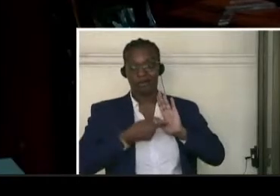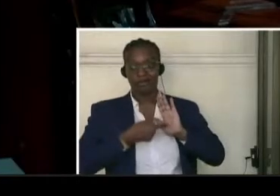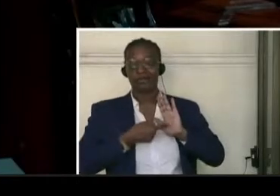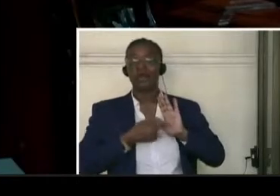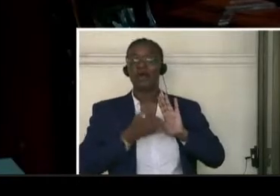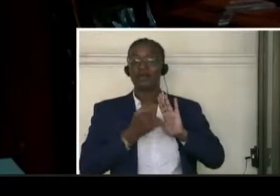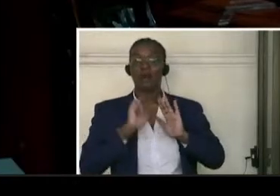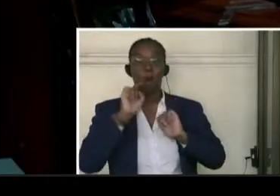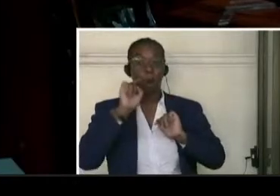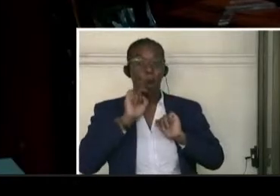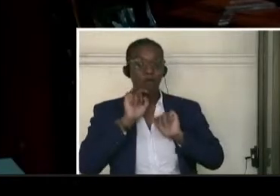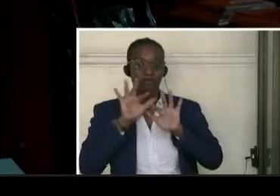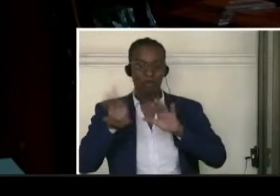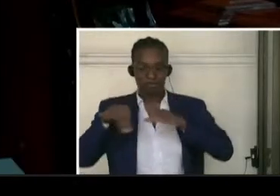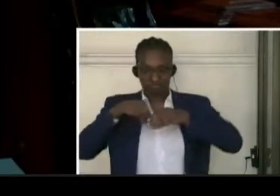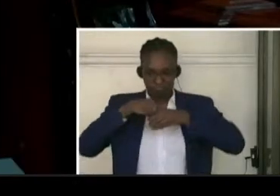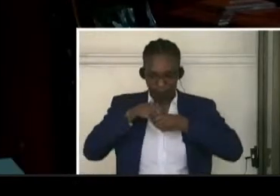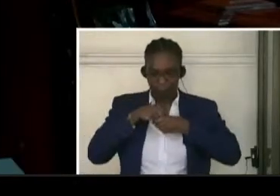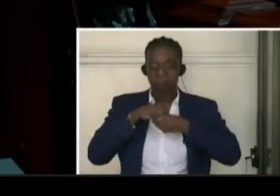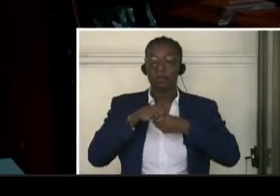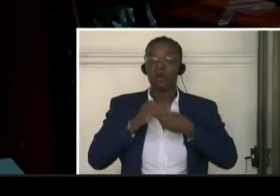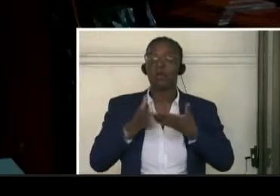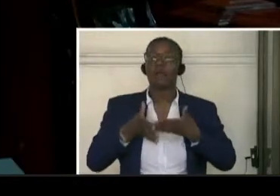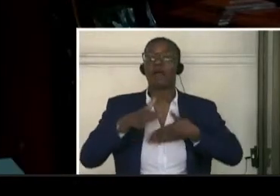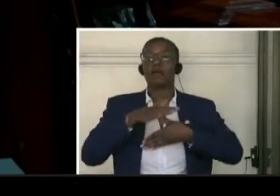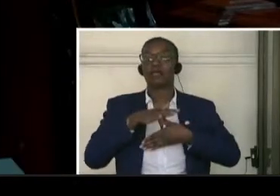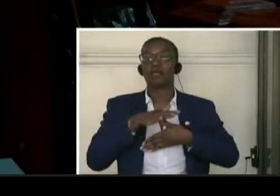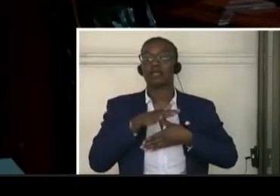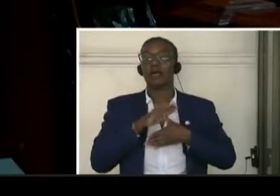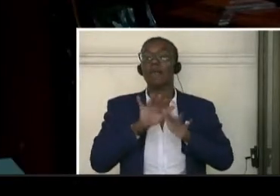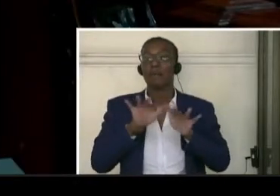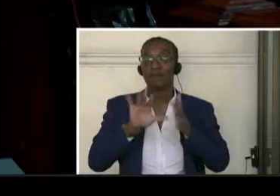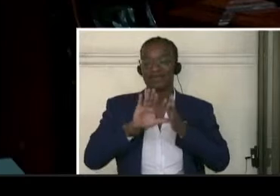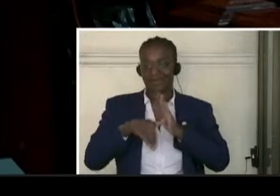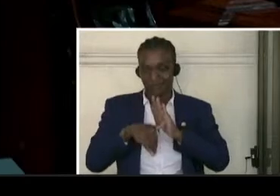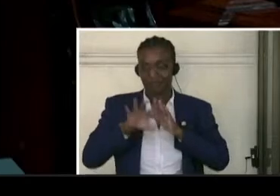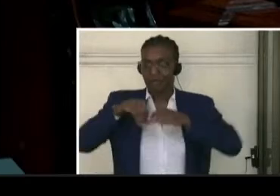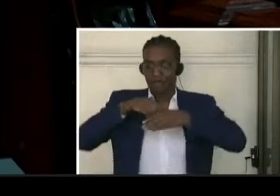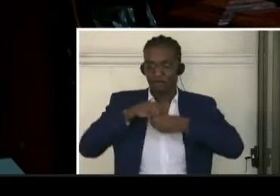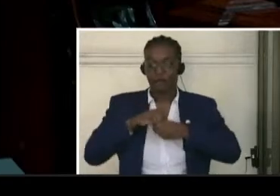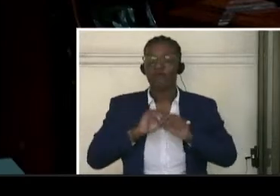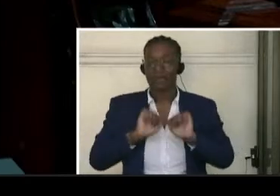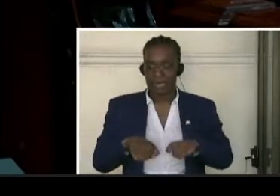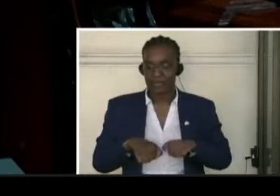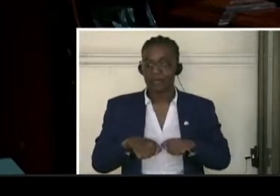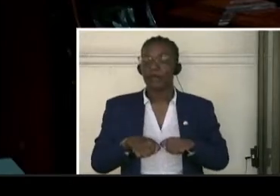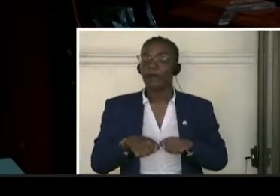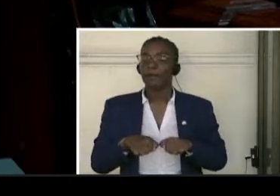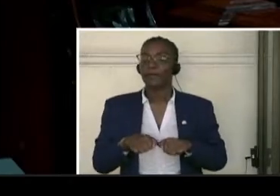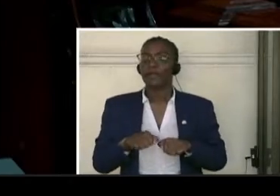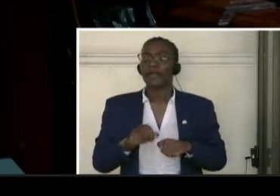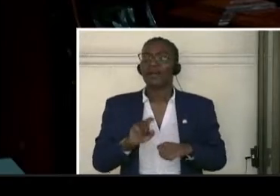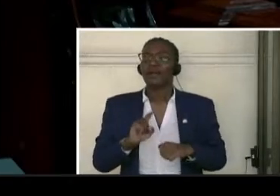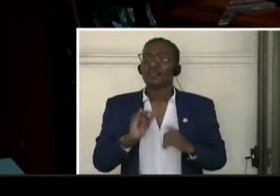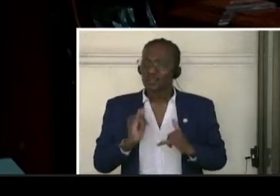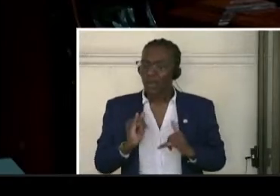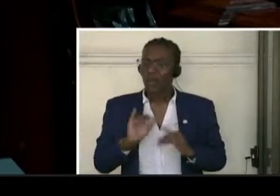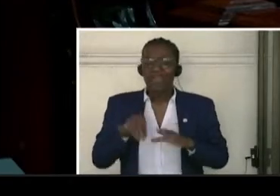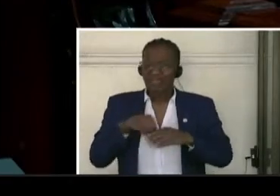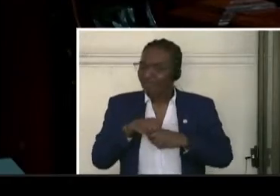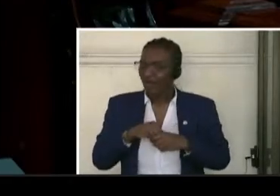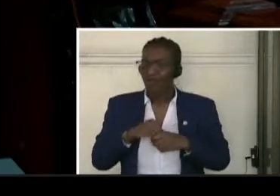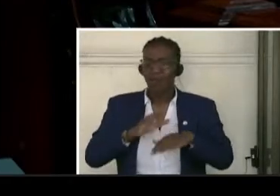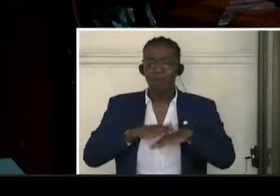the elderly are part of the people that we are prioritizing. People with disability are part of the people we are prioritizing. So they are part and